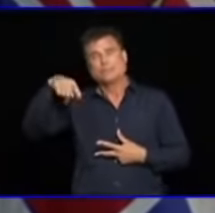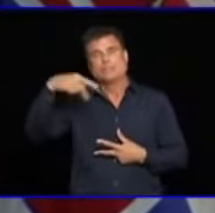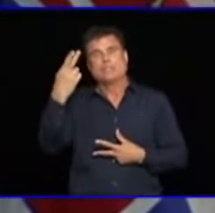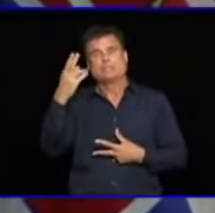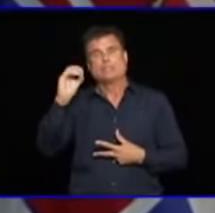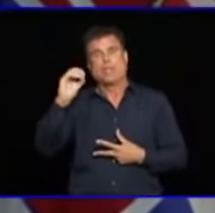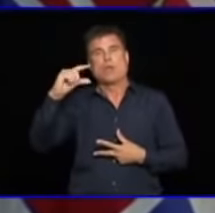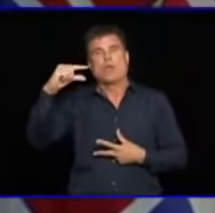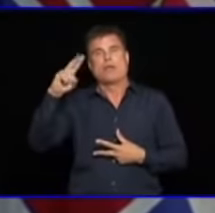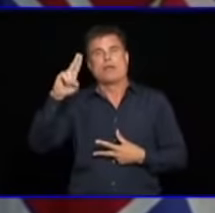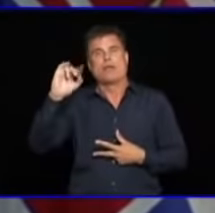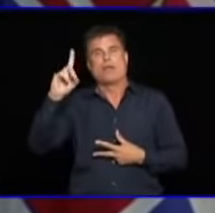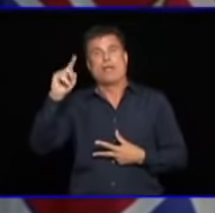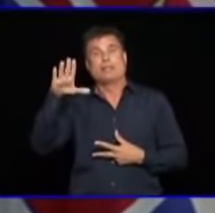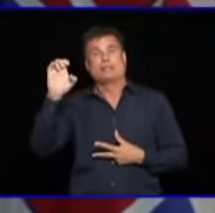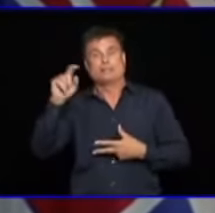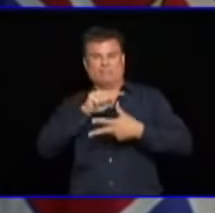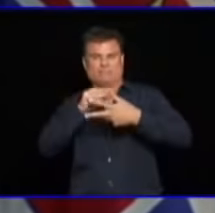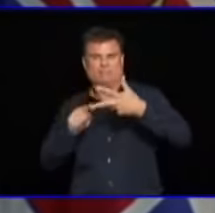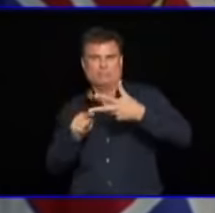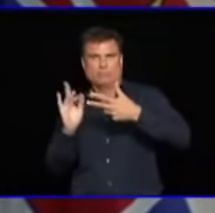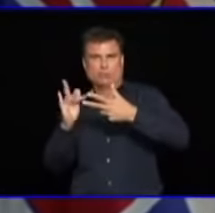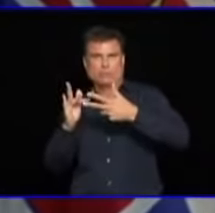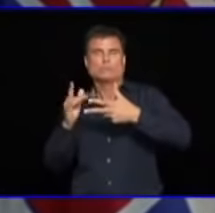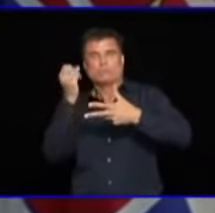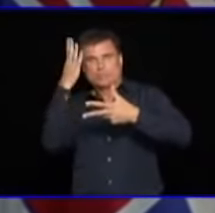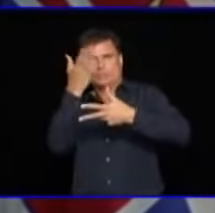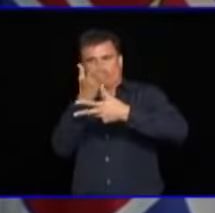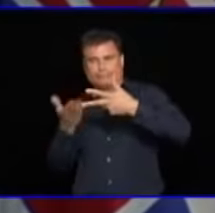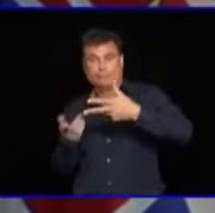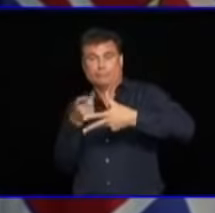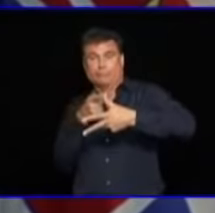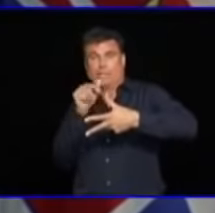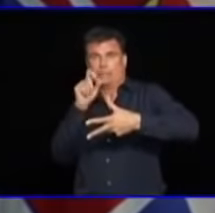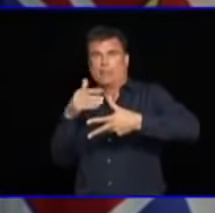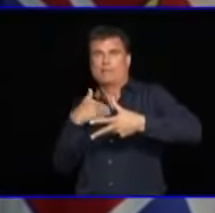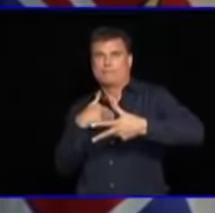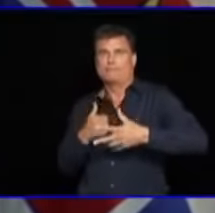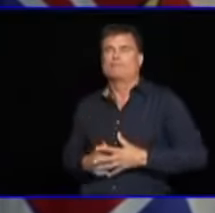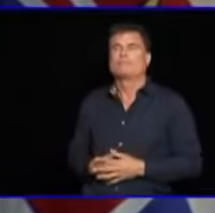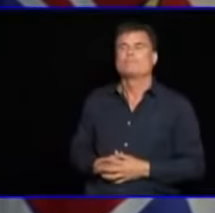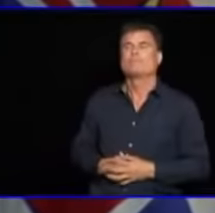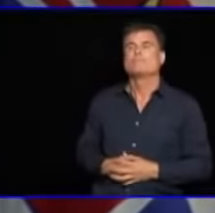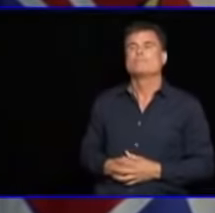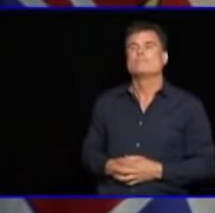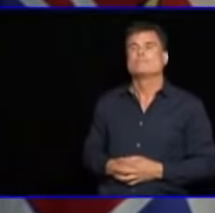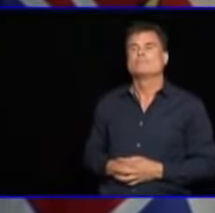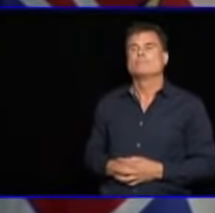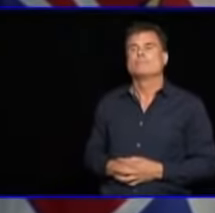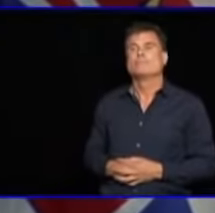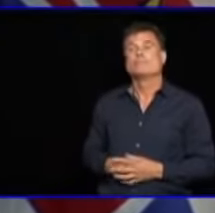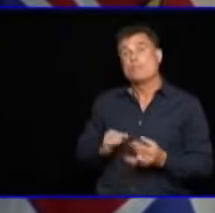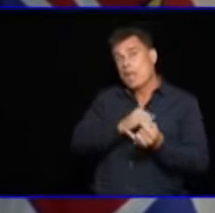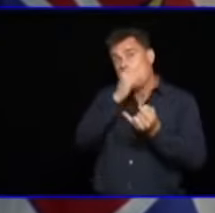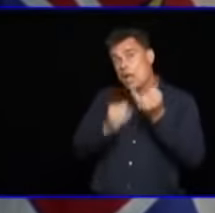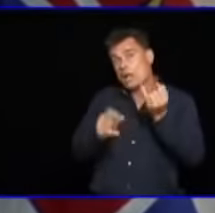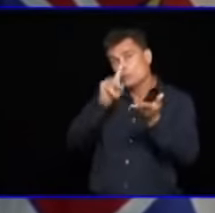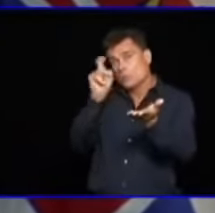on COVID-19, visit bccdc.ca. For information about the province's pandemic supports, visit